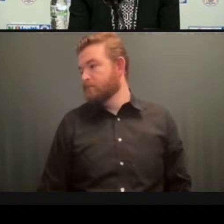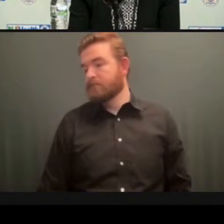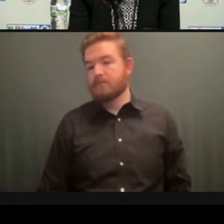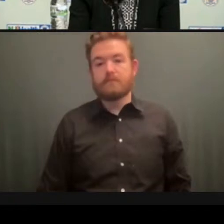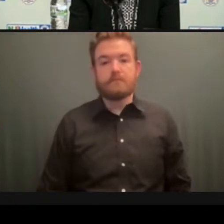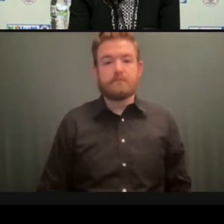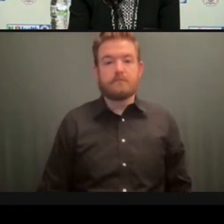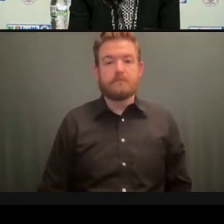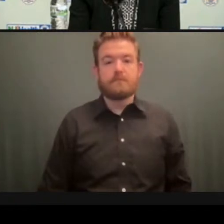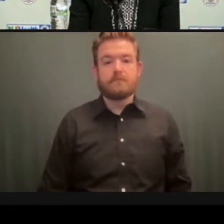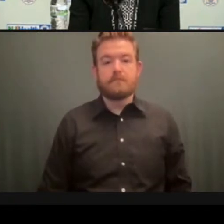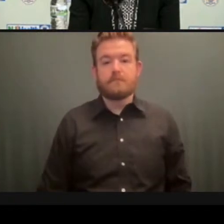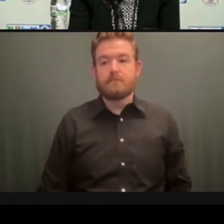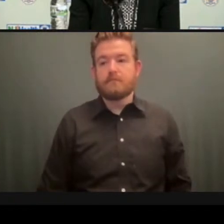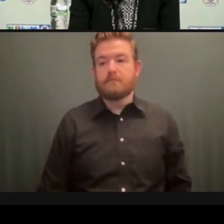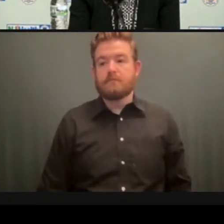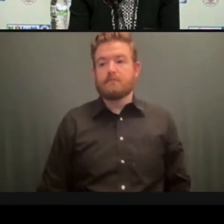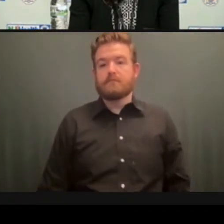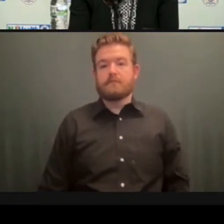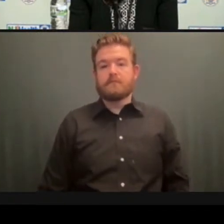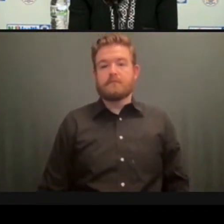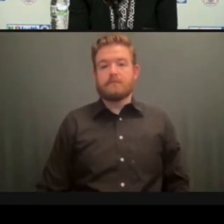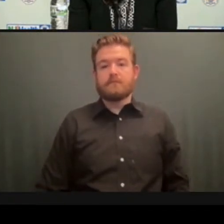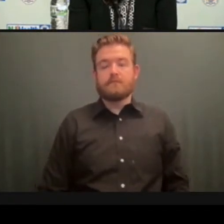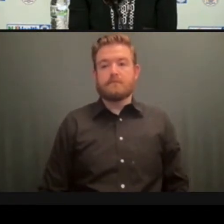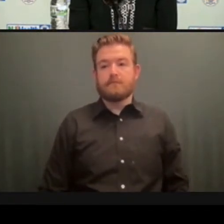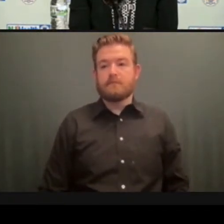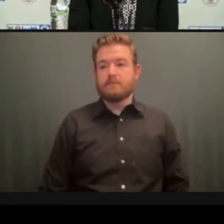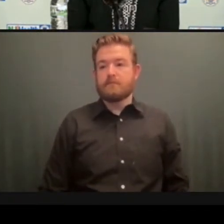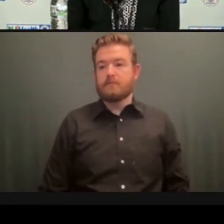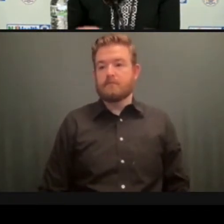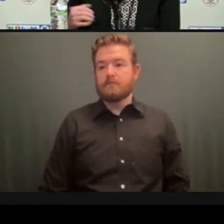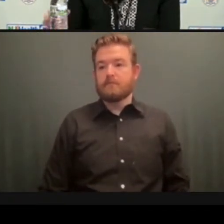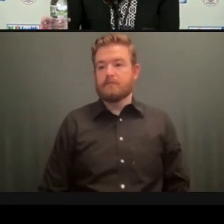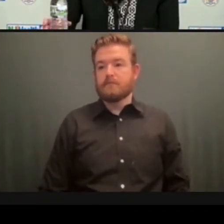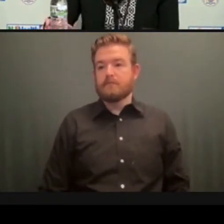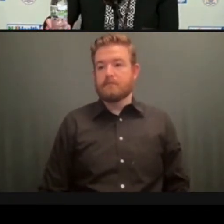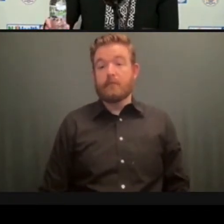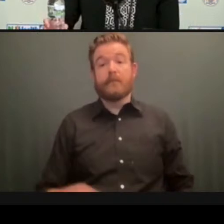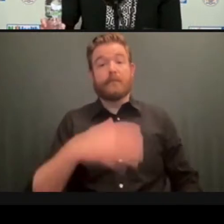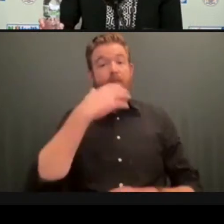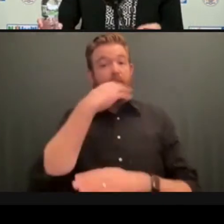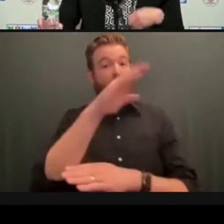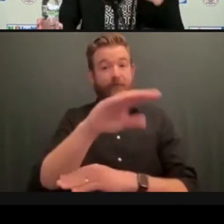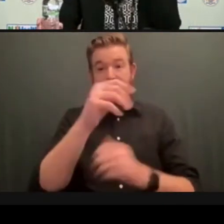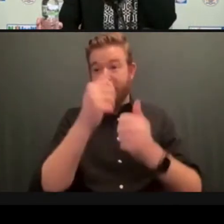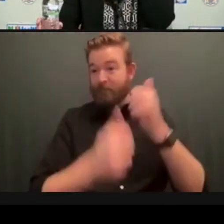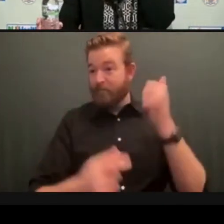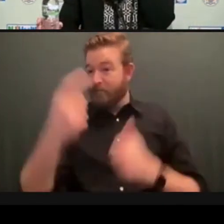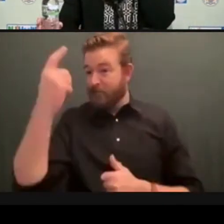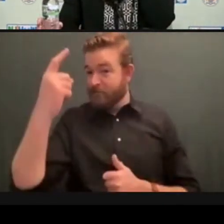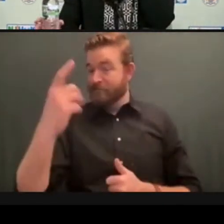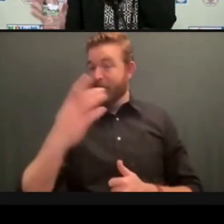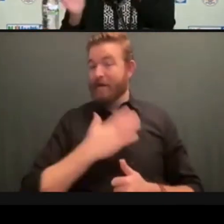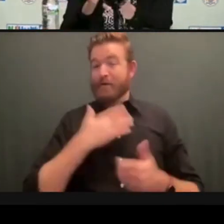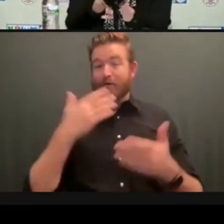Governor Murphy, when you're ready. Thanks, Michelle. Good afternoon, everybody, and Happy New Year. Starting the